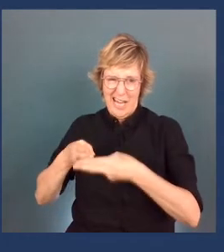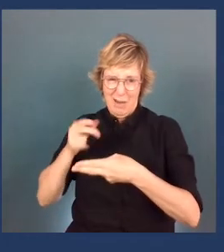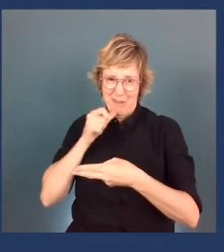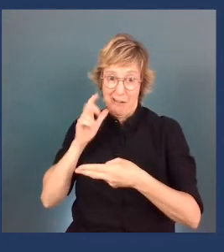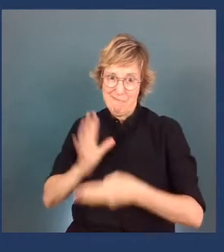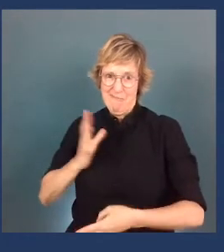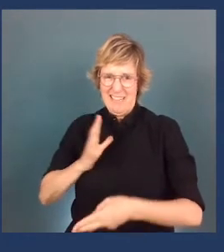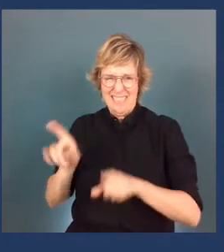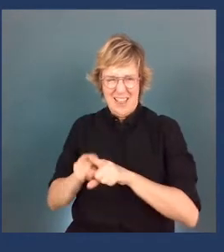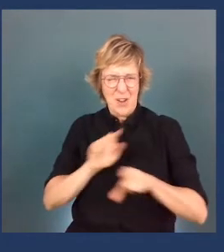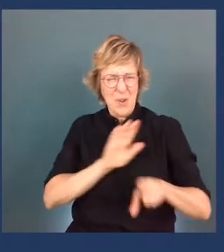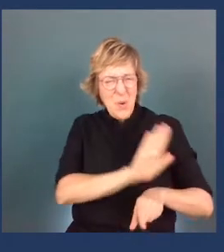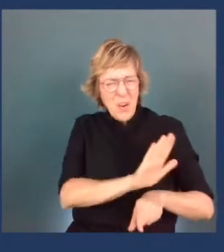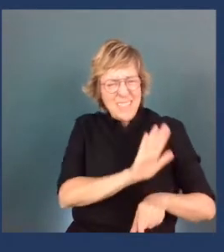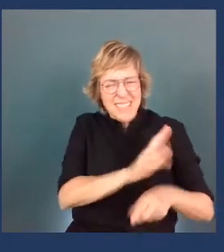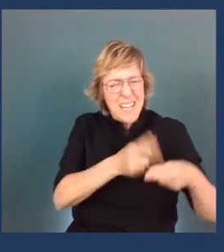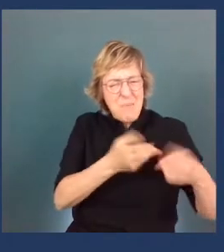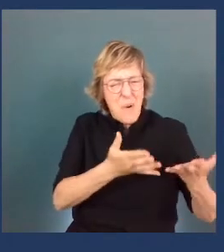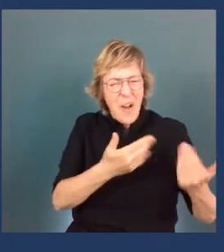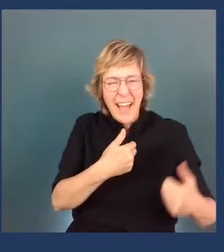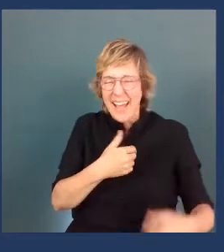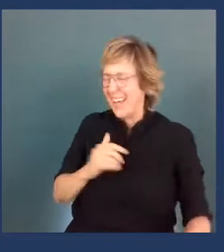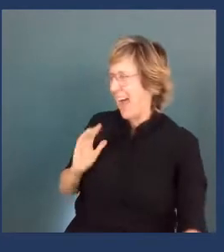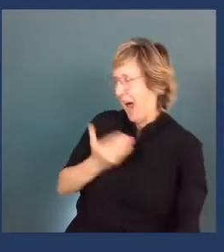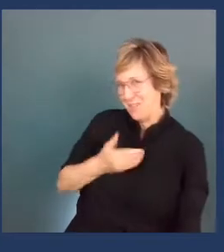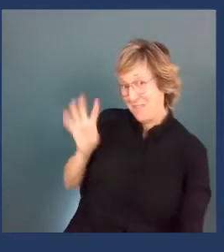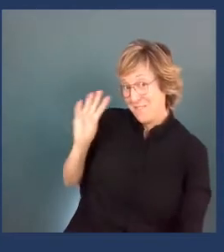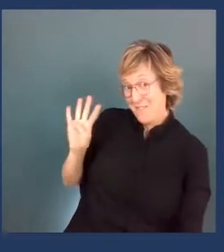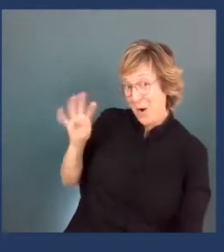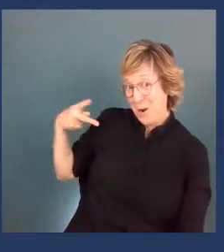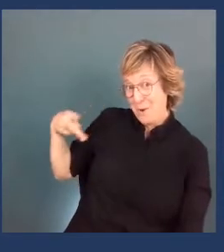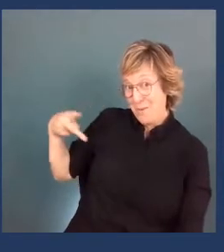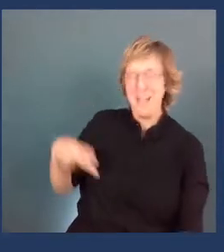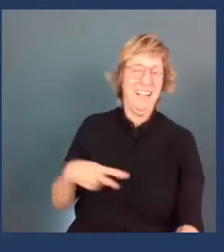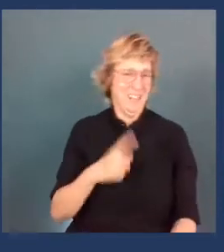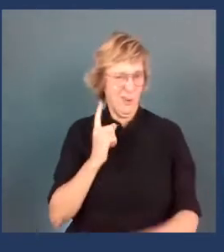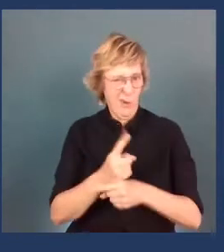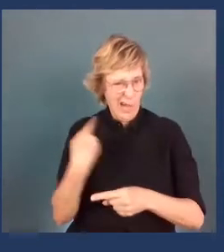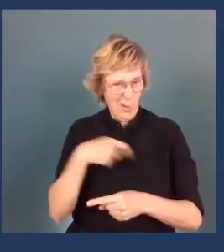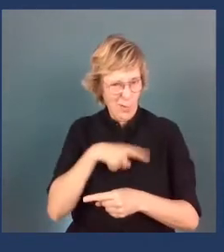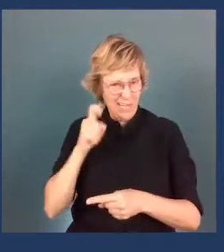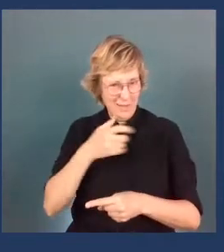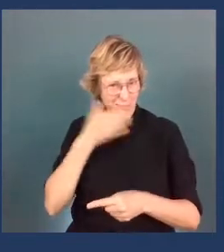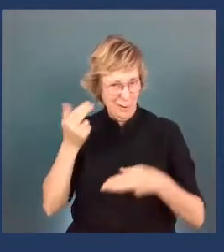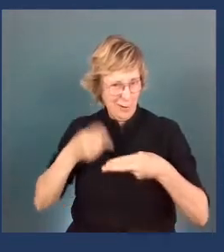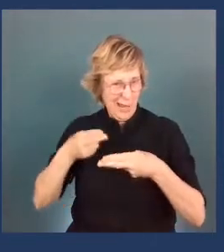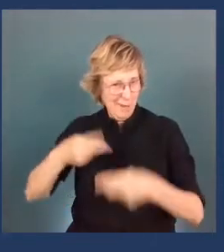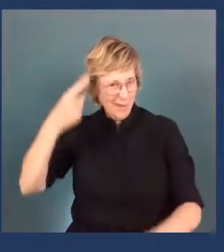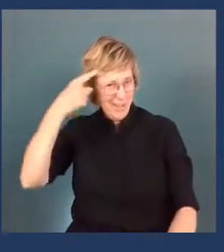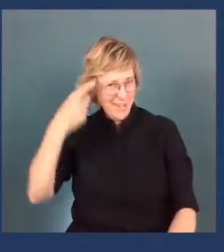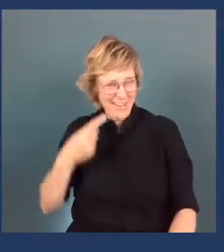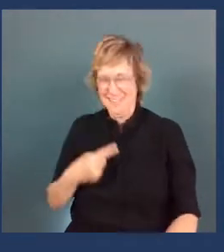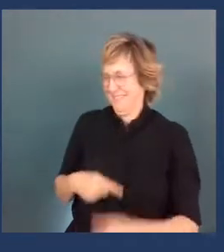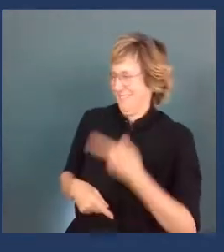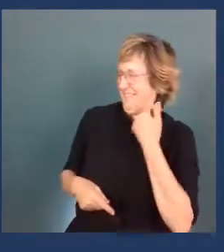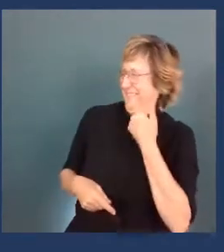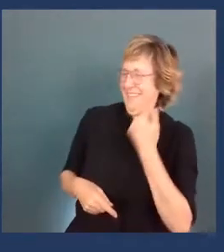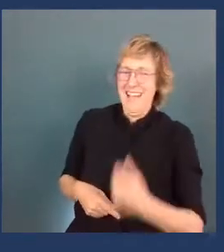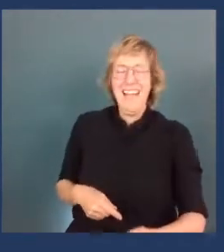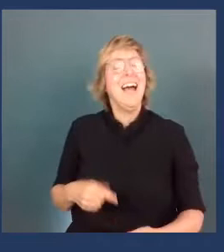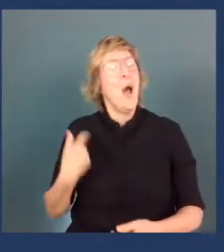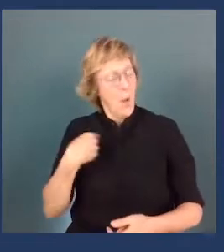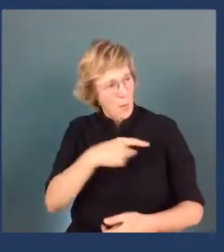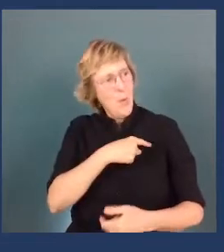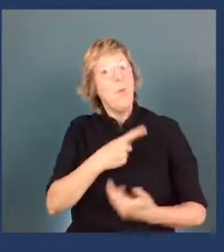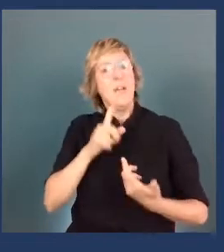name as yours. What's your employee? Full Purple. Yeah, we need better branding, I think. But you know, we make